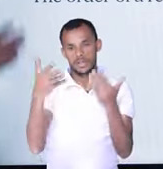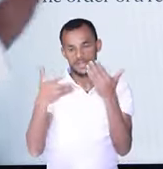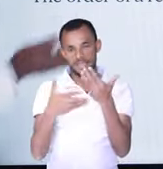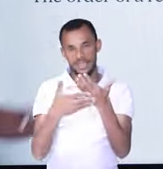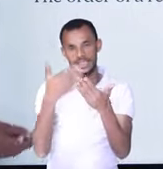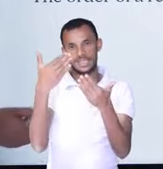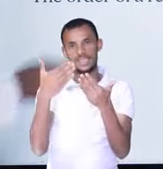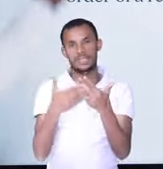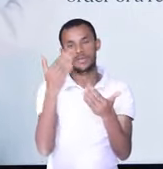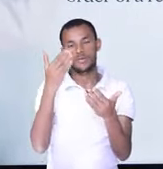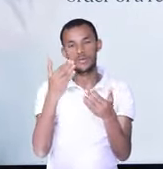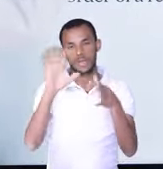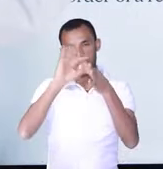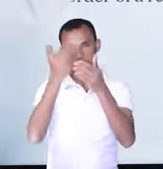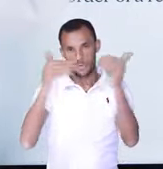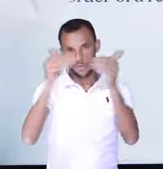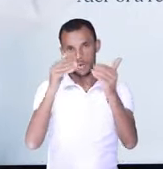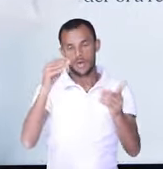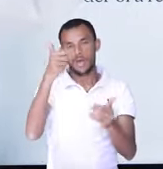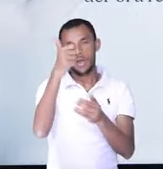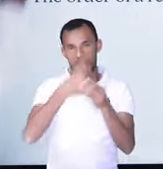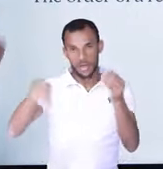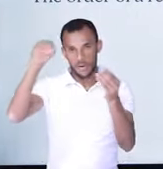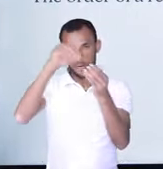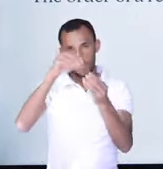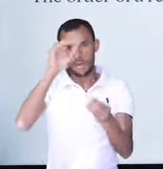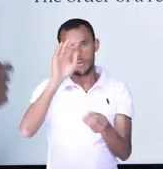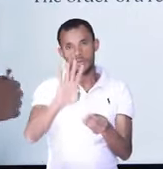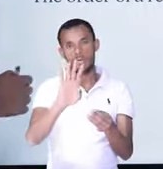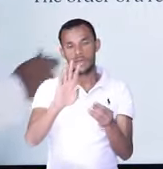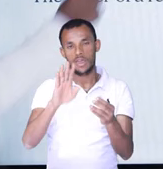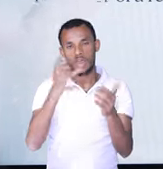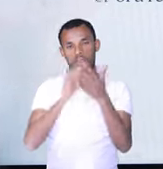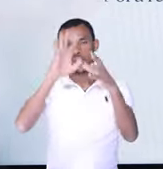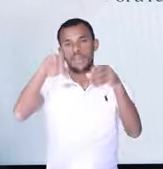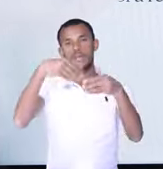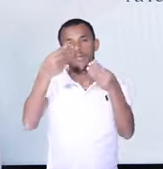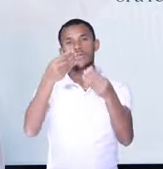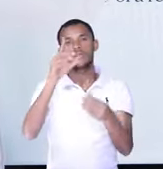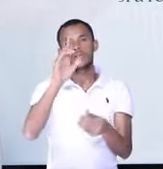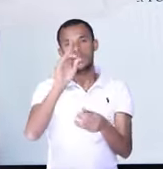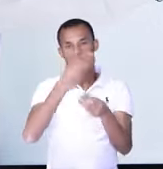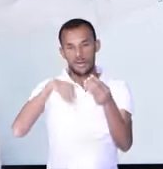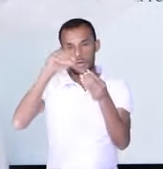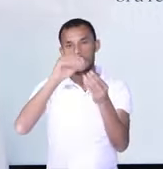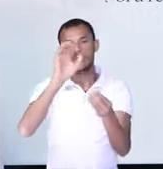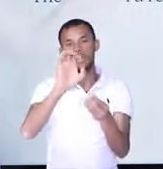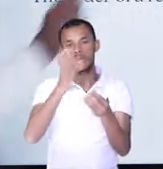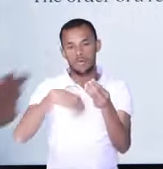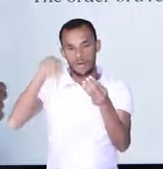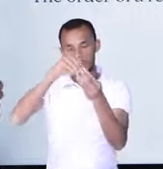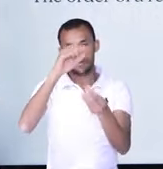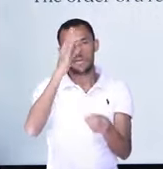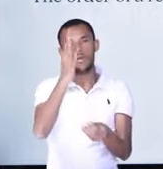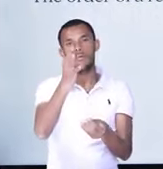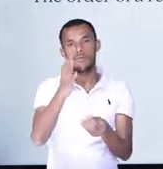simple equation, A plus B. It gives D plus E plus